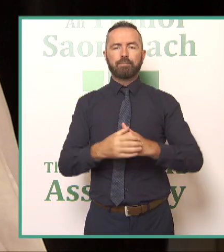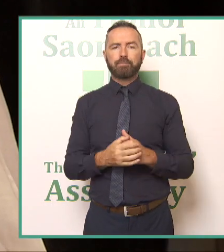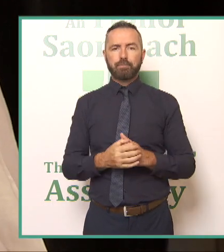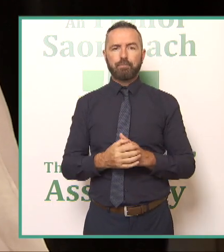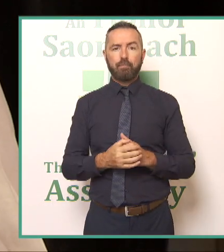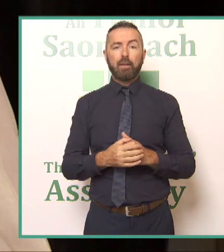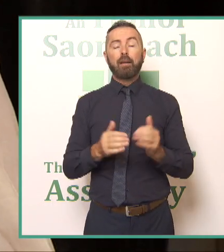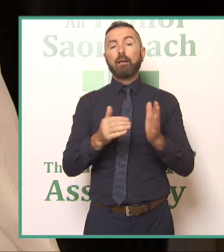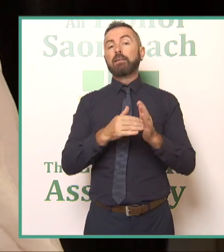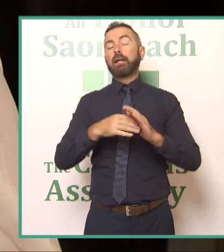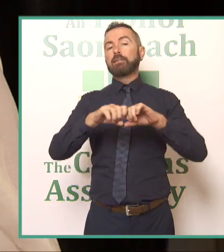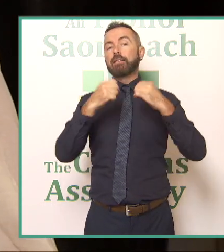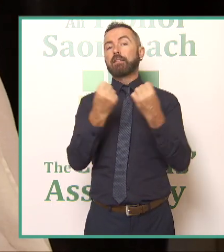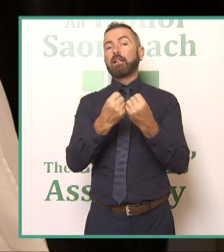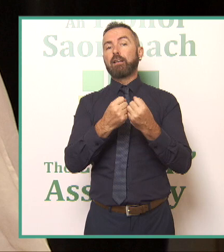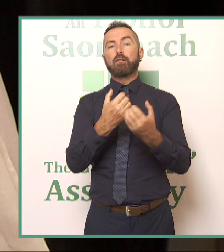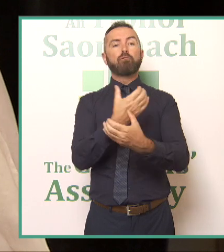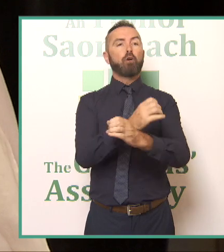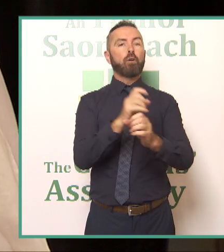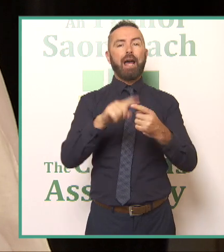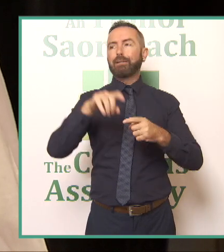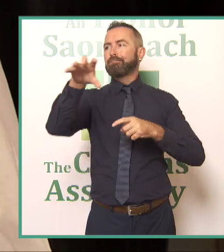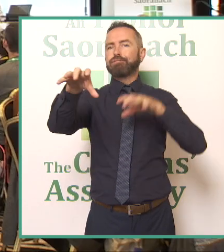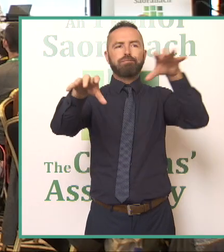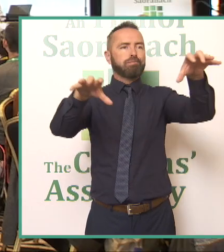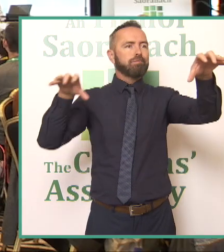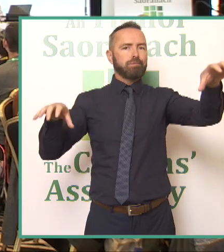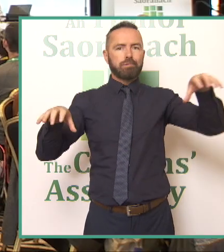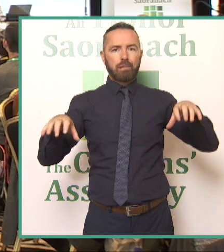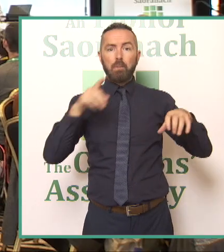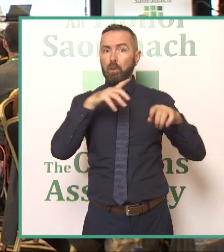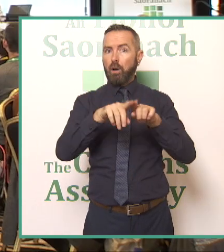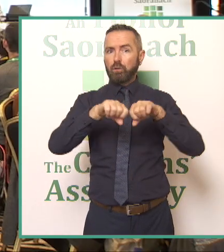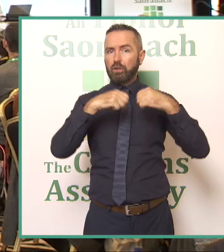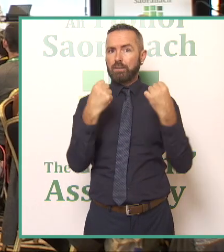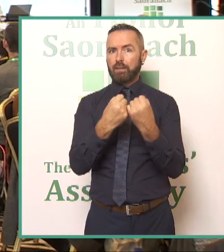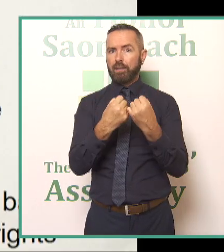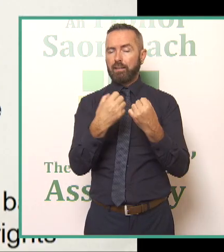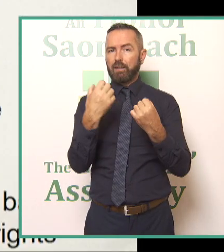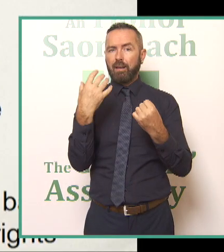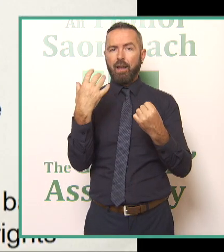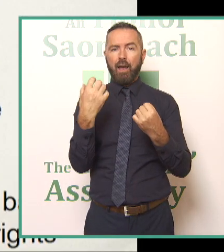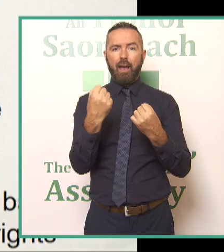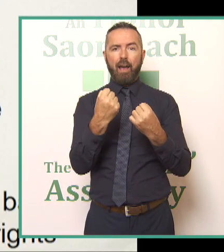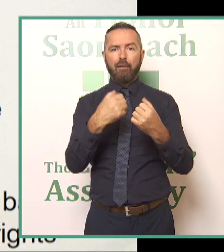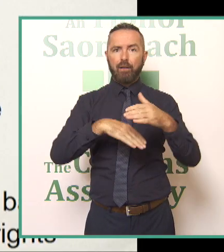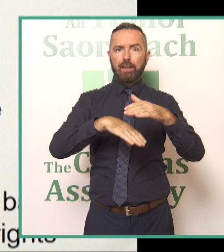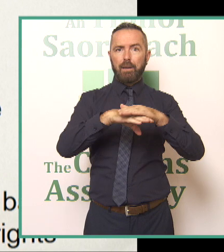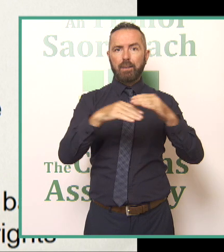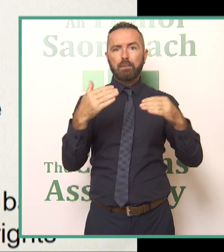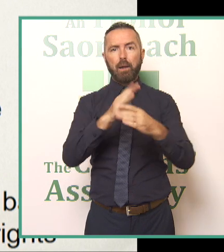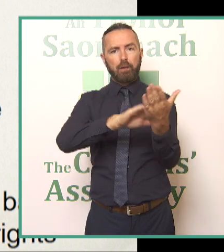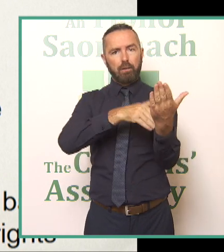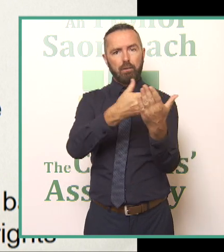though the society was rural and it was dispersed, it was also a society which was bound by rules and by